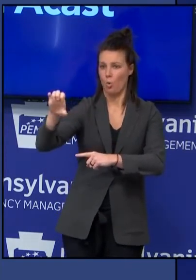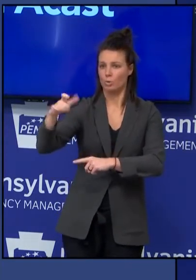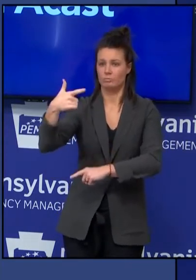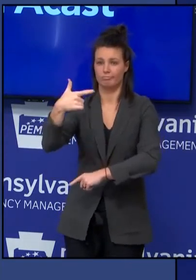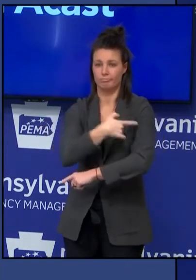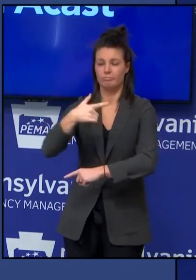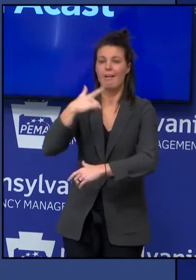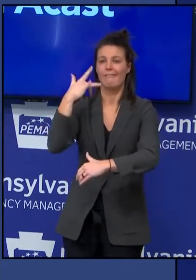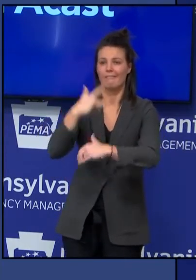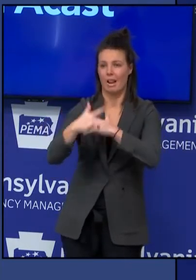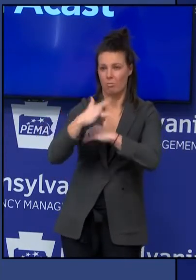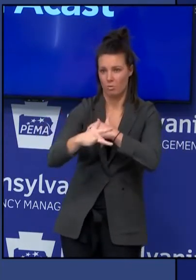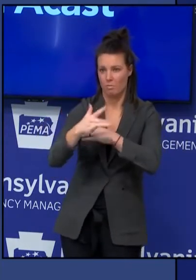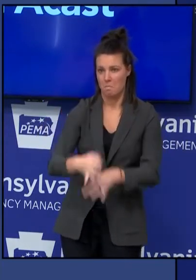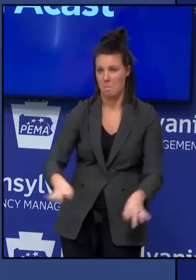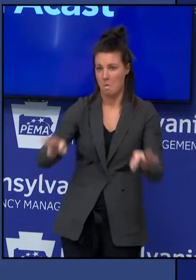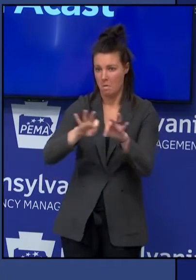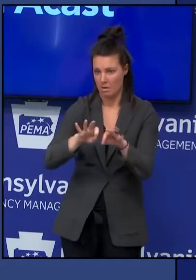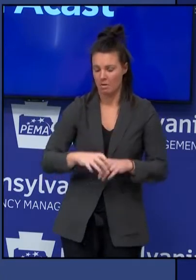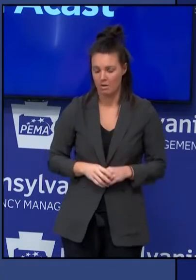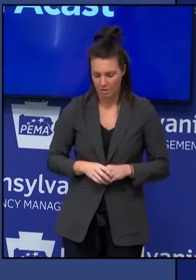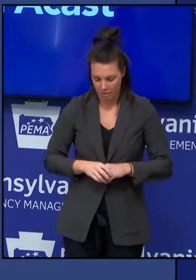are available.